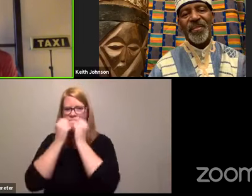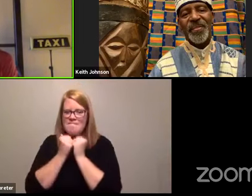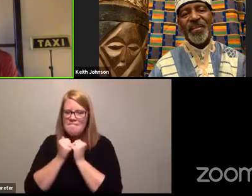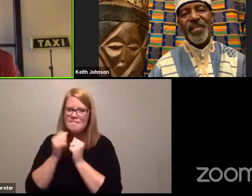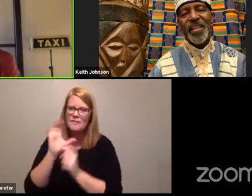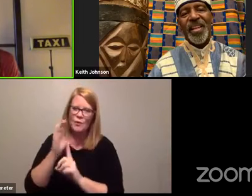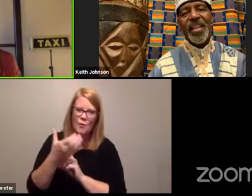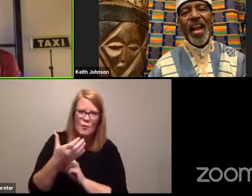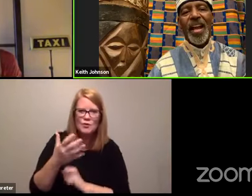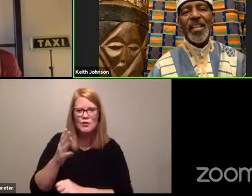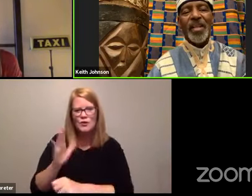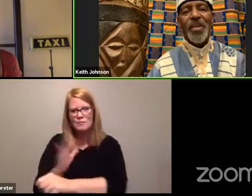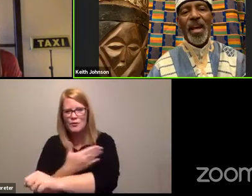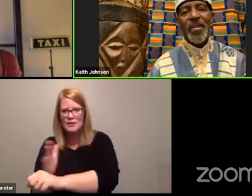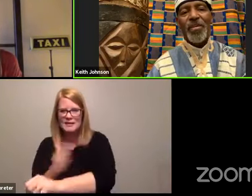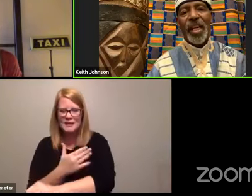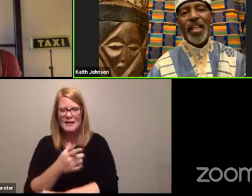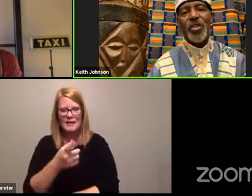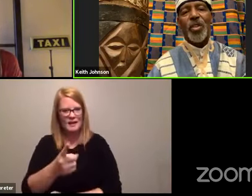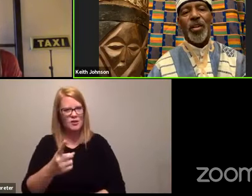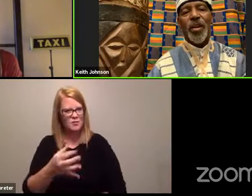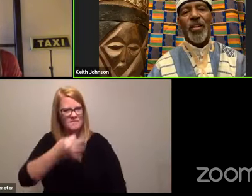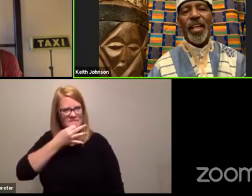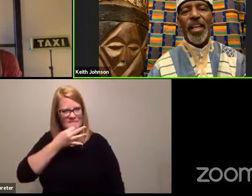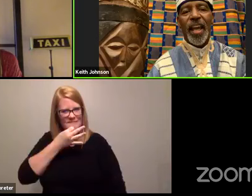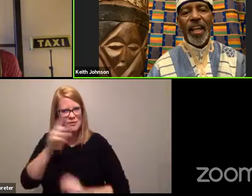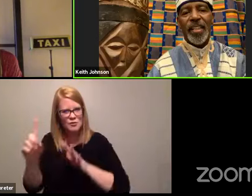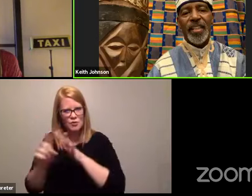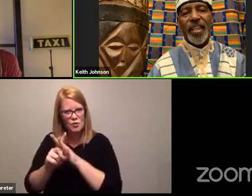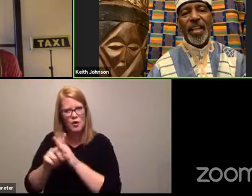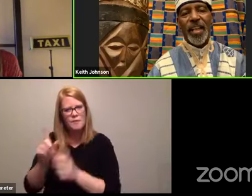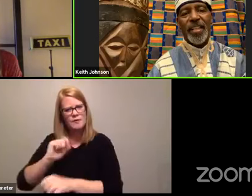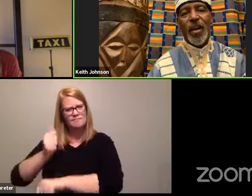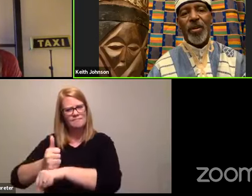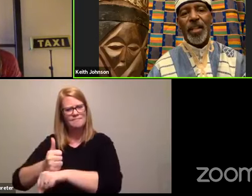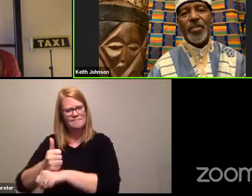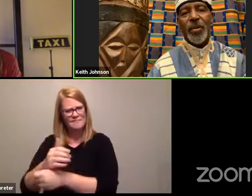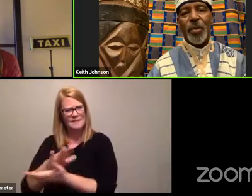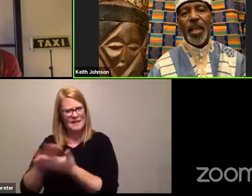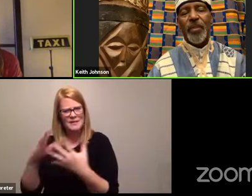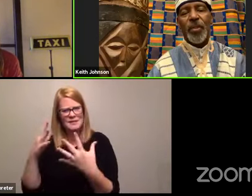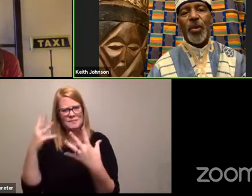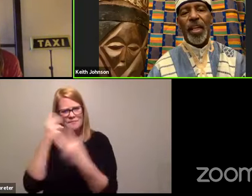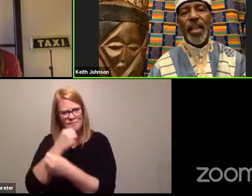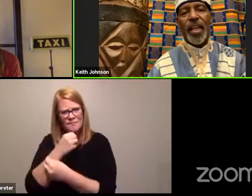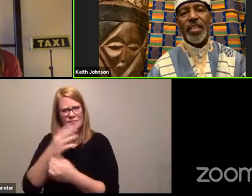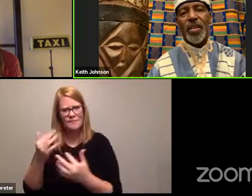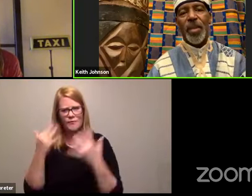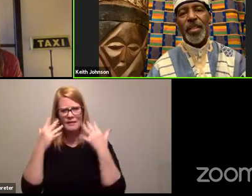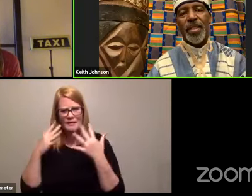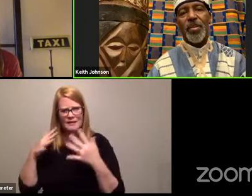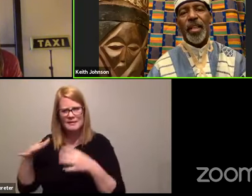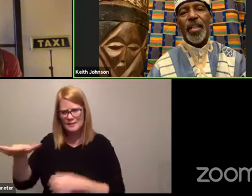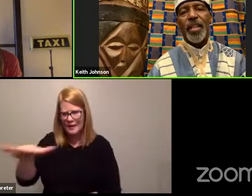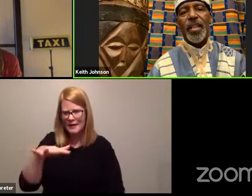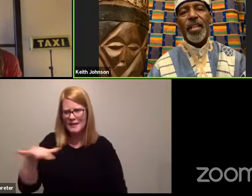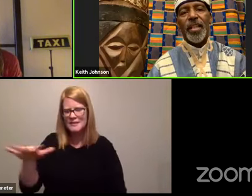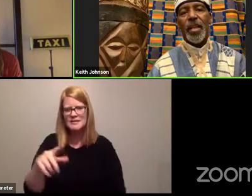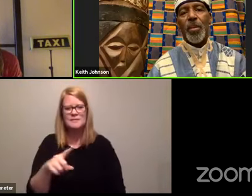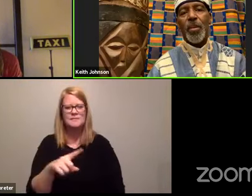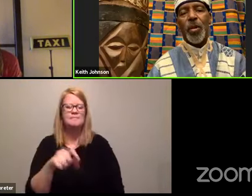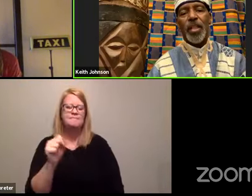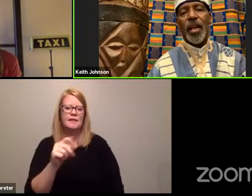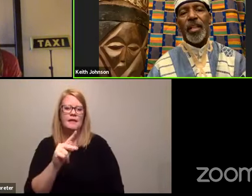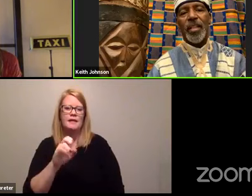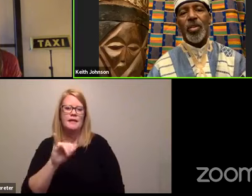that. Yeah, it's a matter of making sure they're engaged. And that's how it is for me. If you engage them in something,